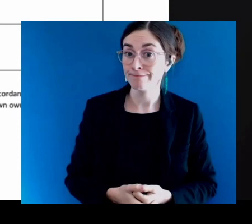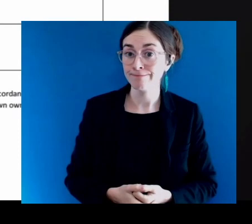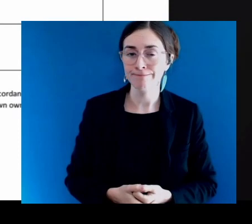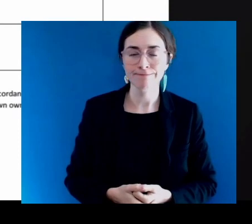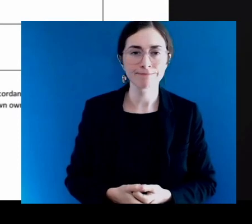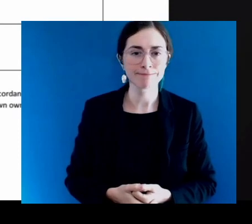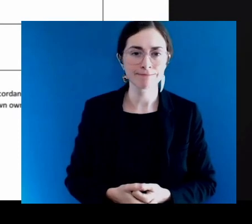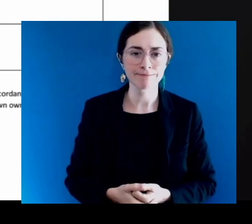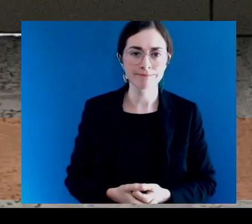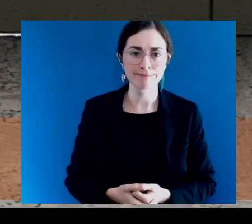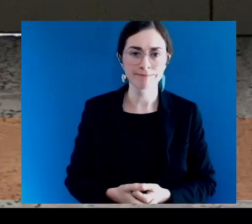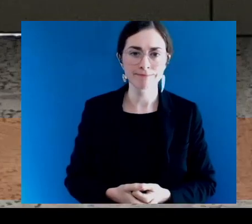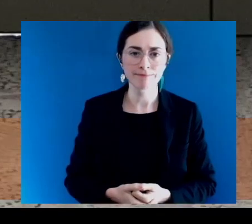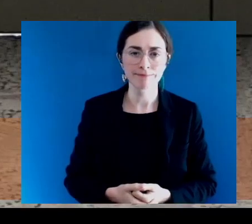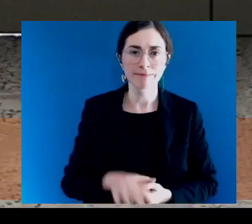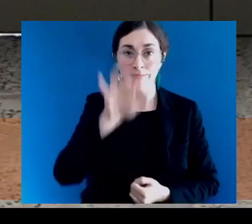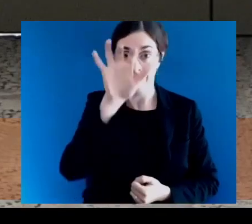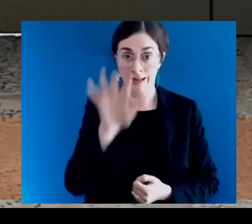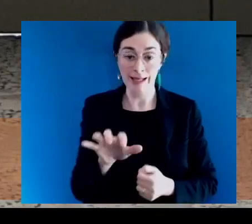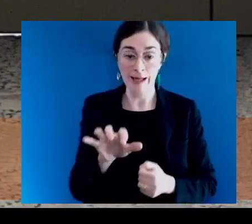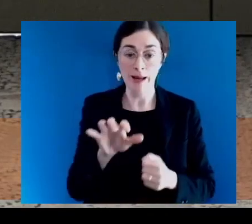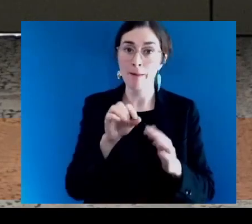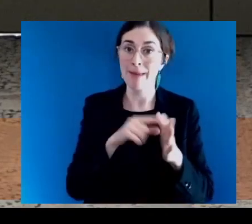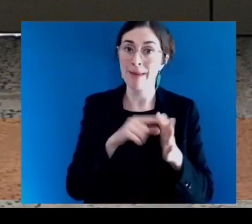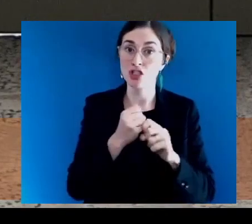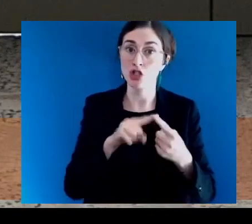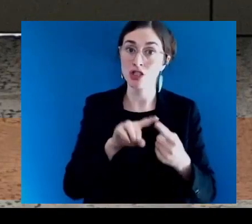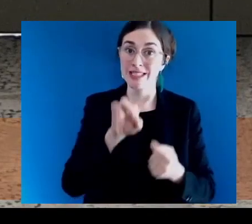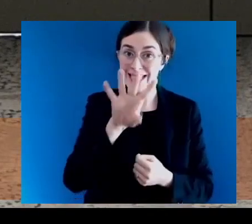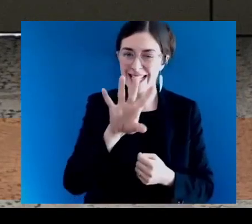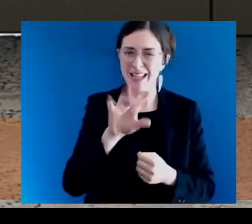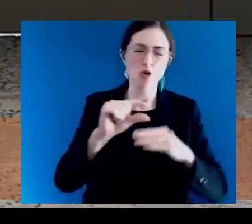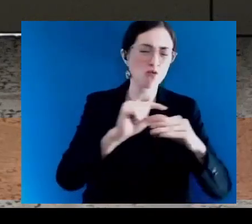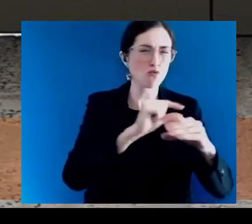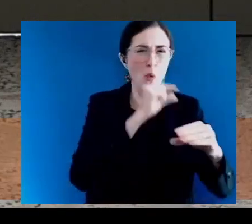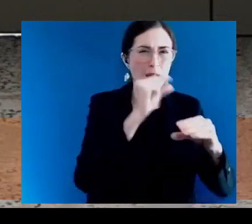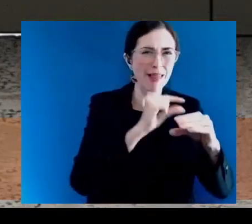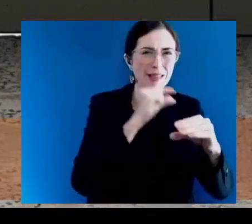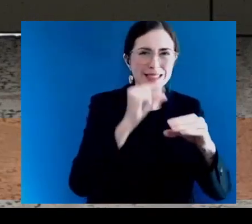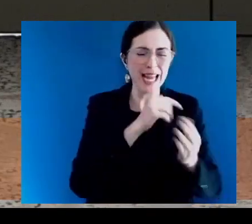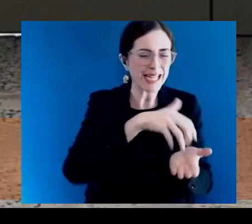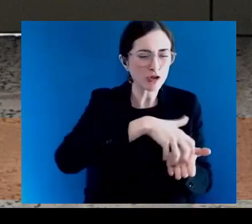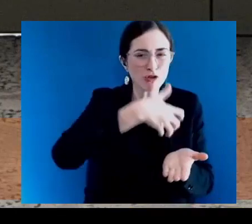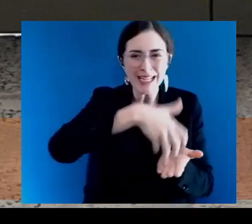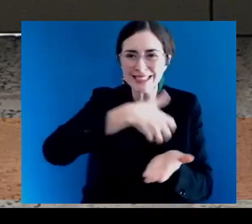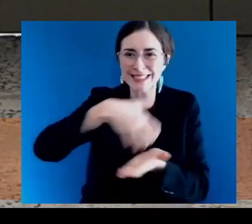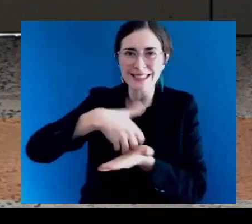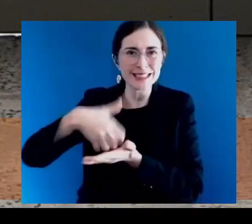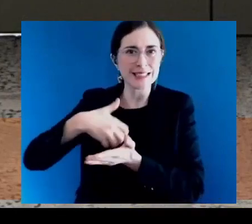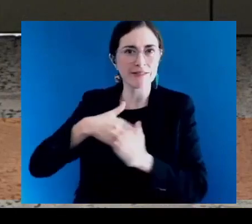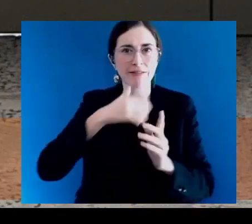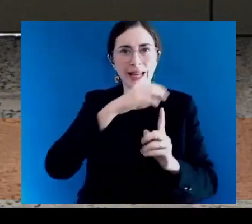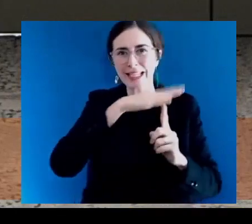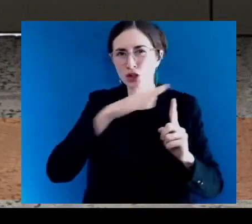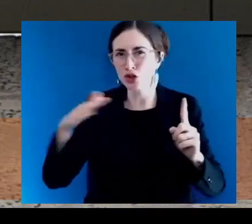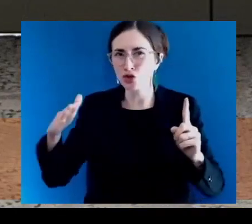example, royalties, extractive industries, quarries on Crown land, and then in the